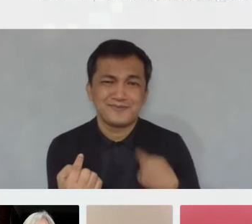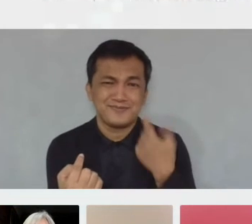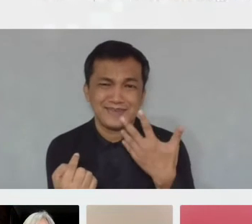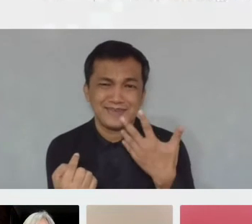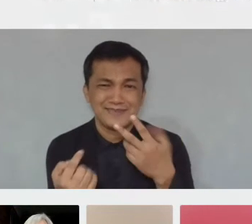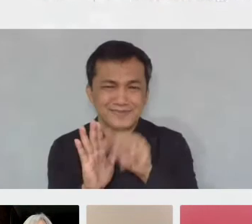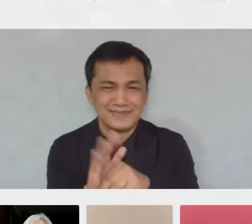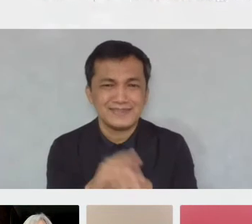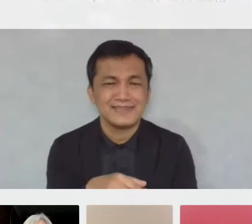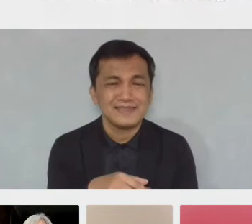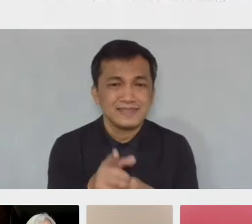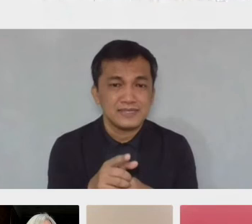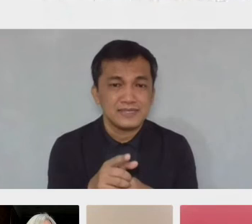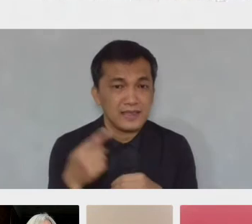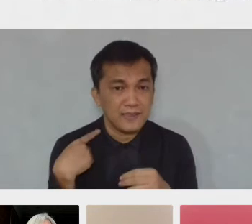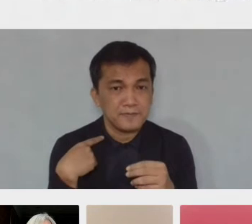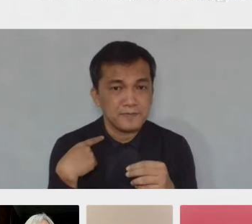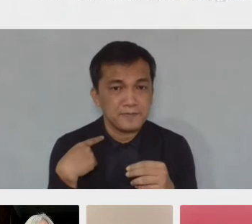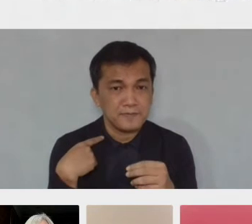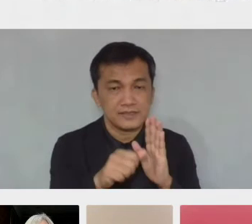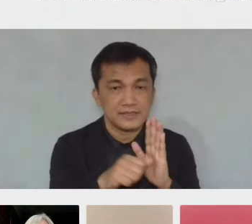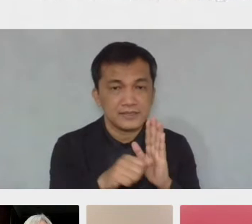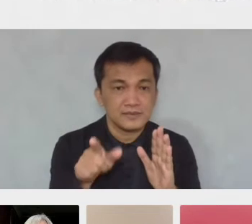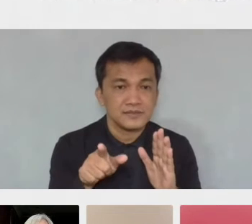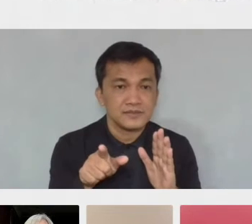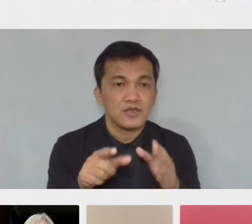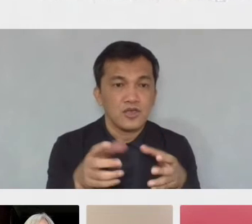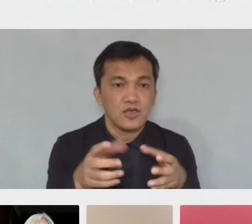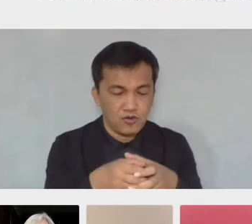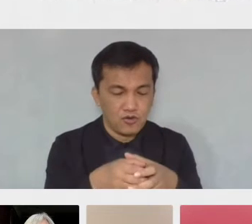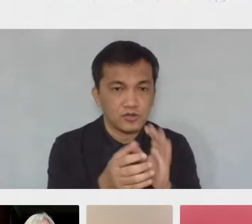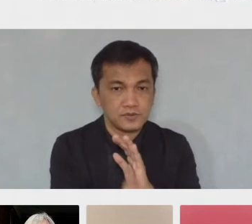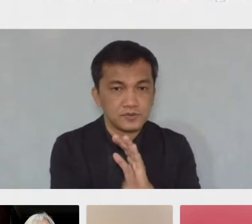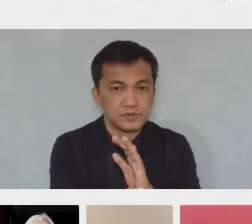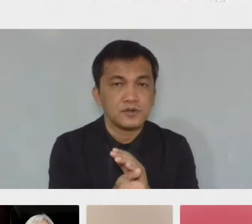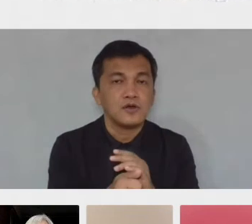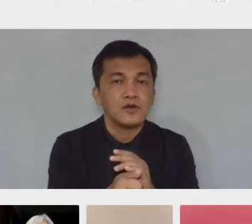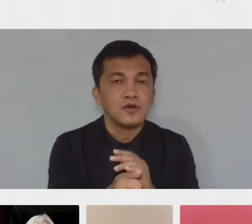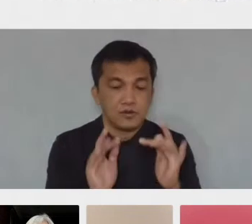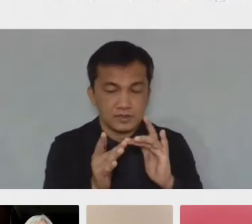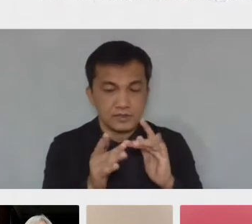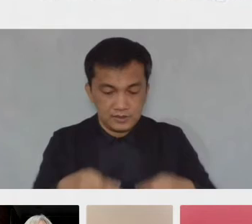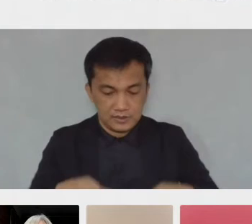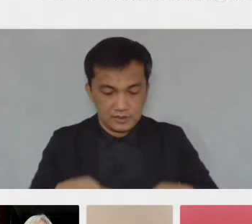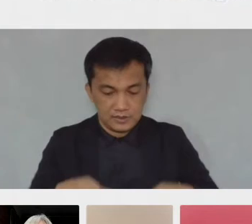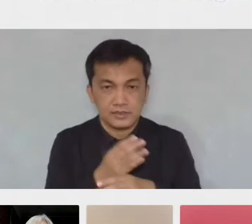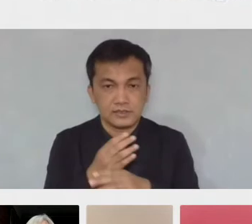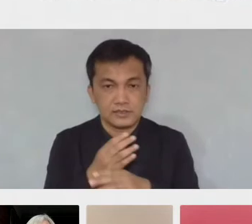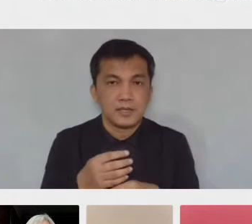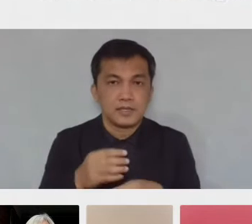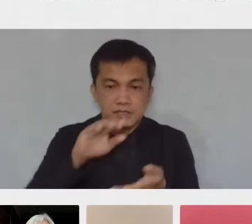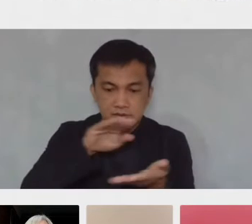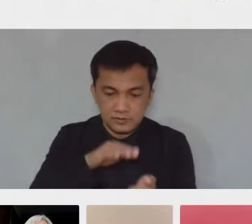minutes only. Here is an article by Sharma on the core competencies for virtual healthcare. And he divided it